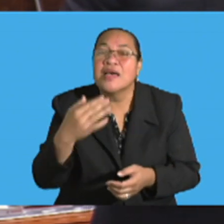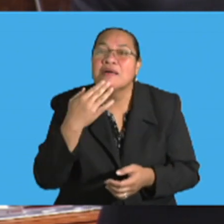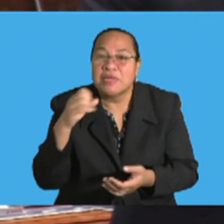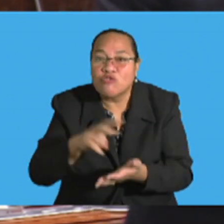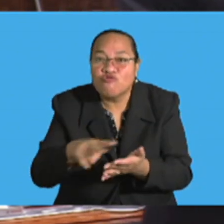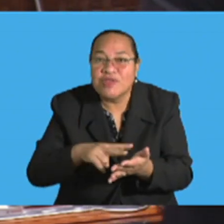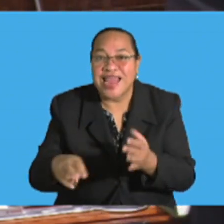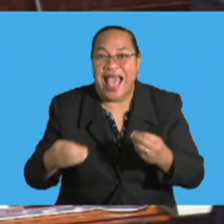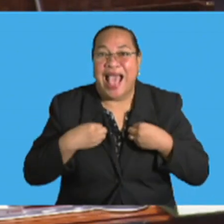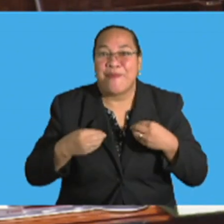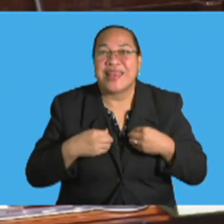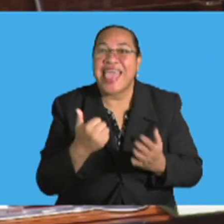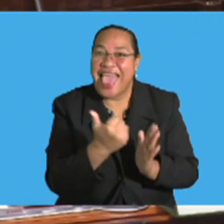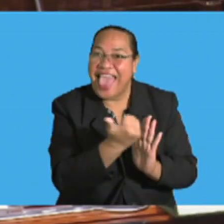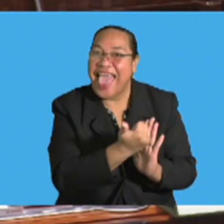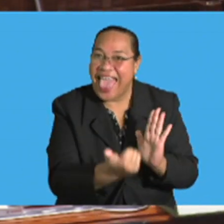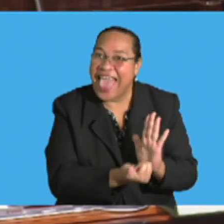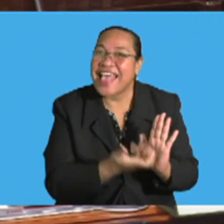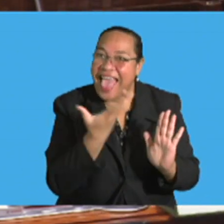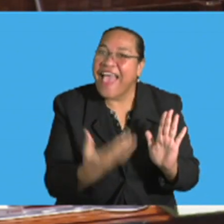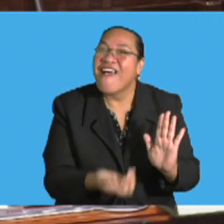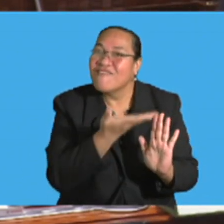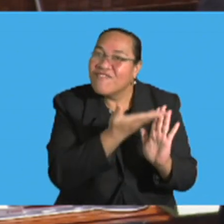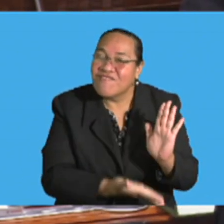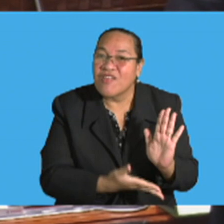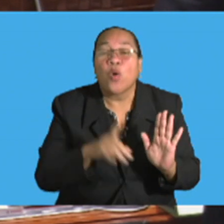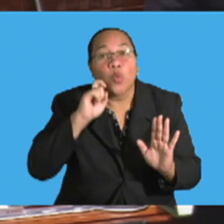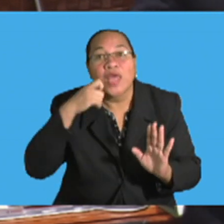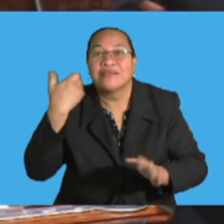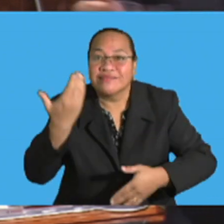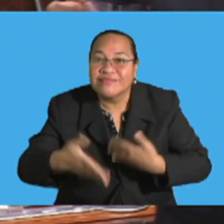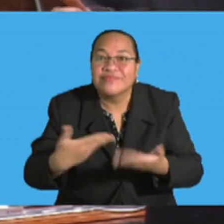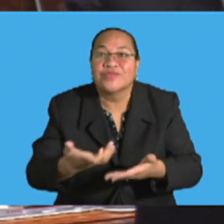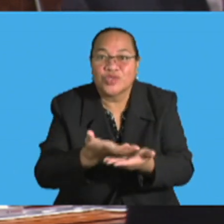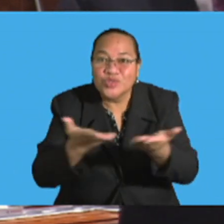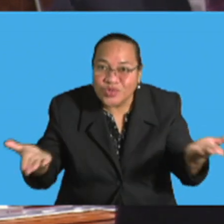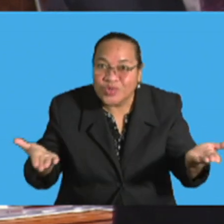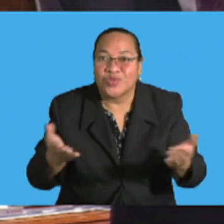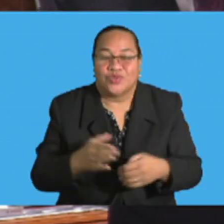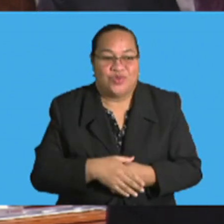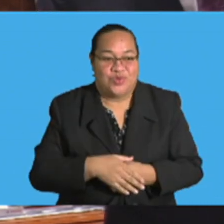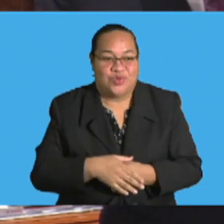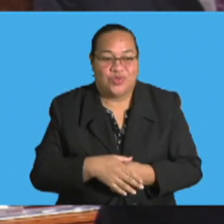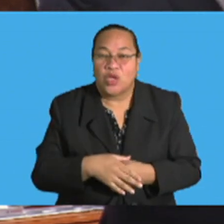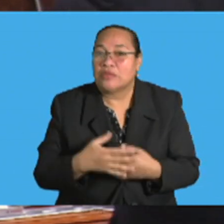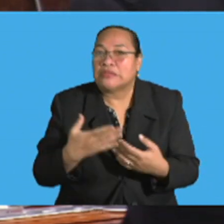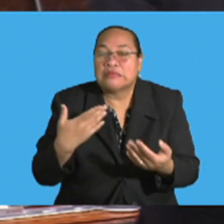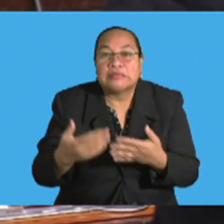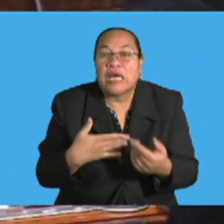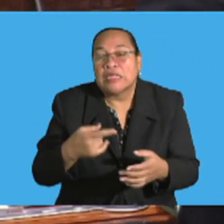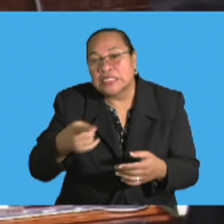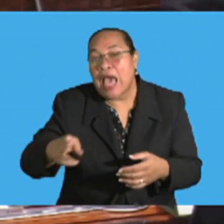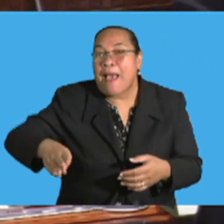Act actually will highlight to you that irrespective of whether a person is a member of or